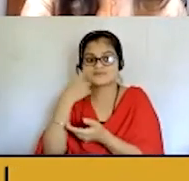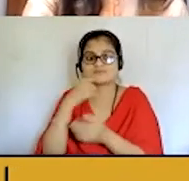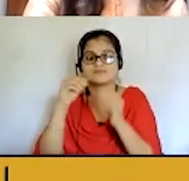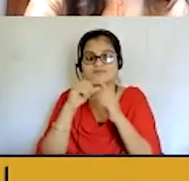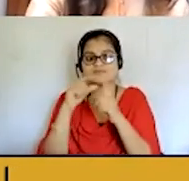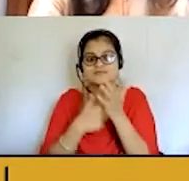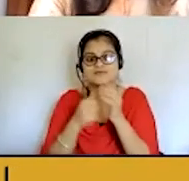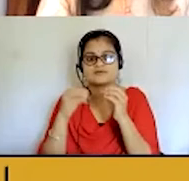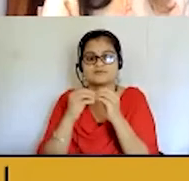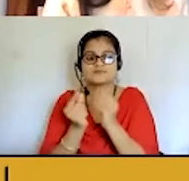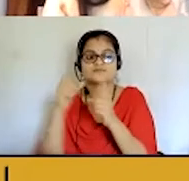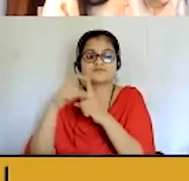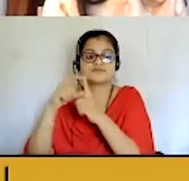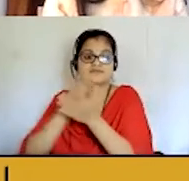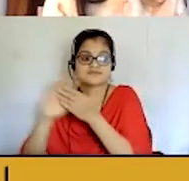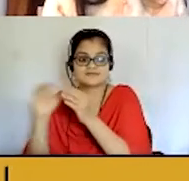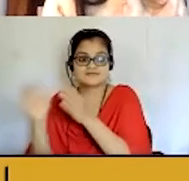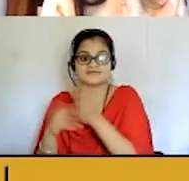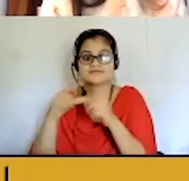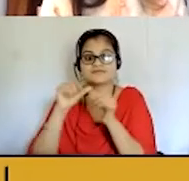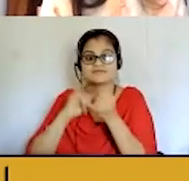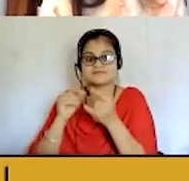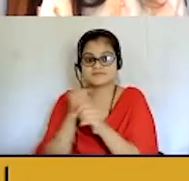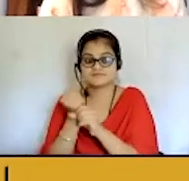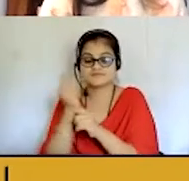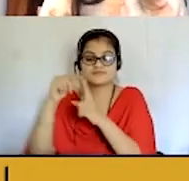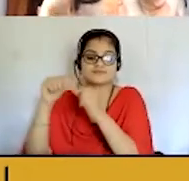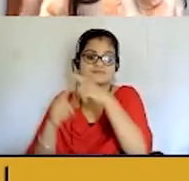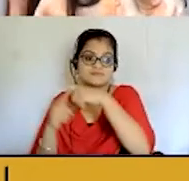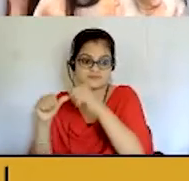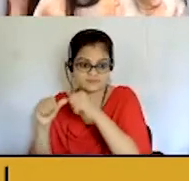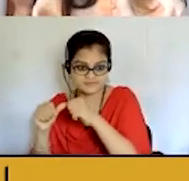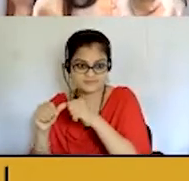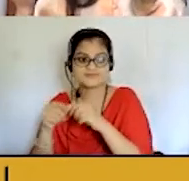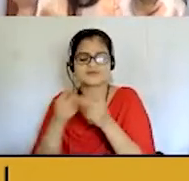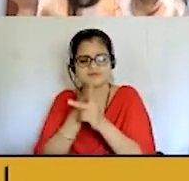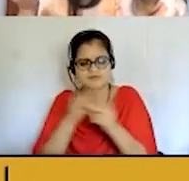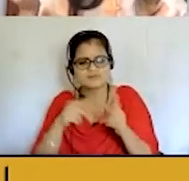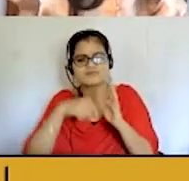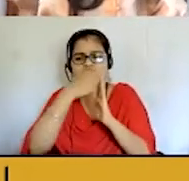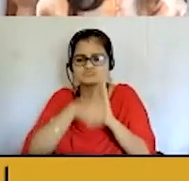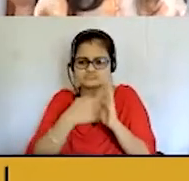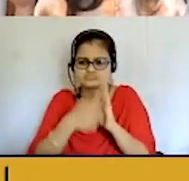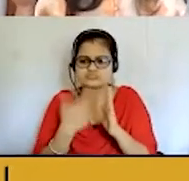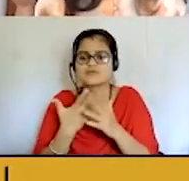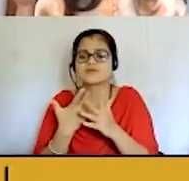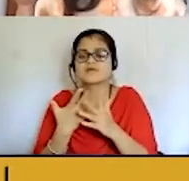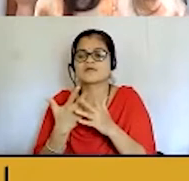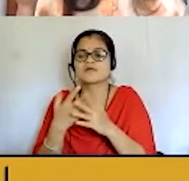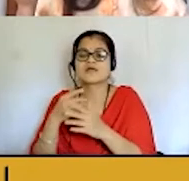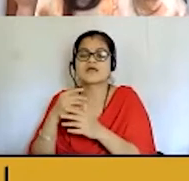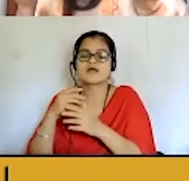a renowned photographer, who throughout his career took on a variety of projects, both commercial and